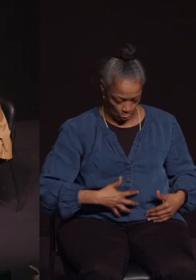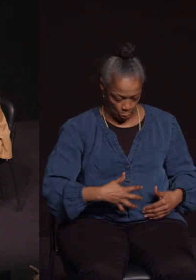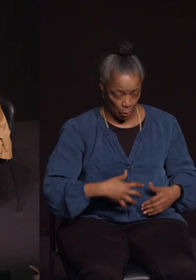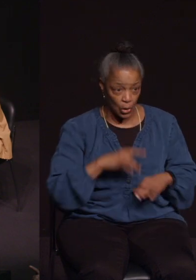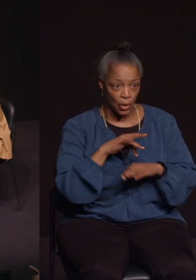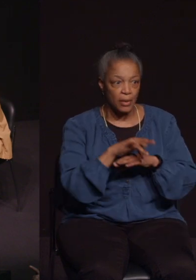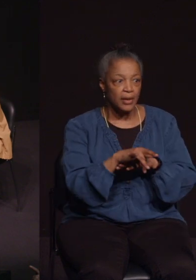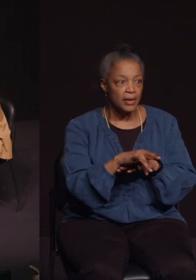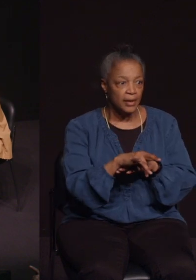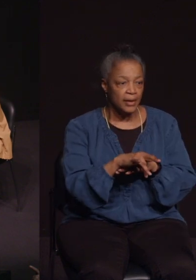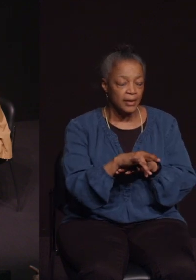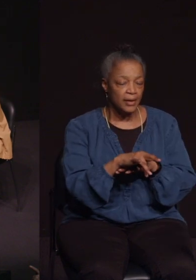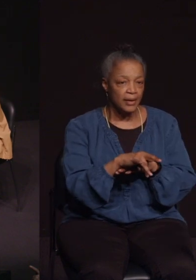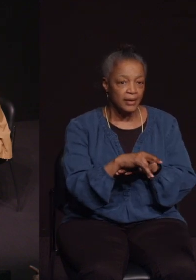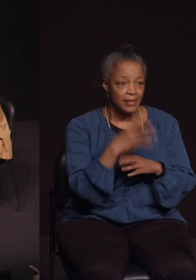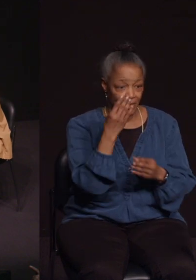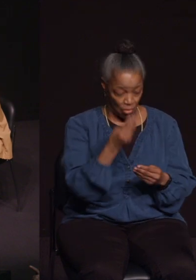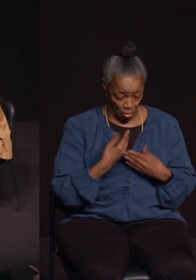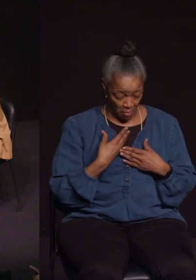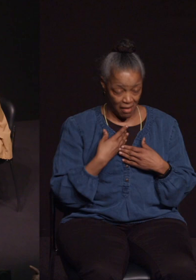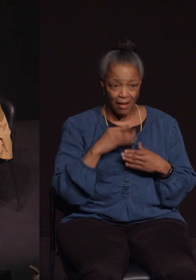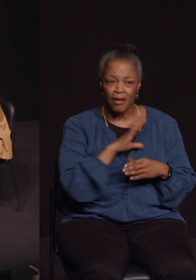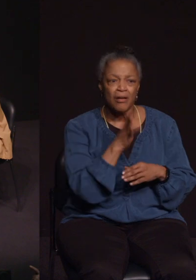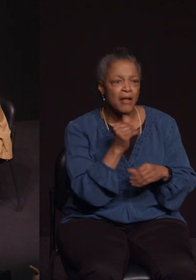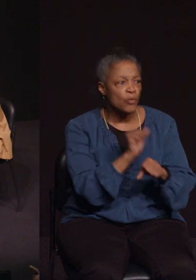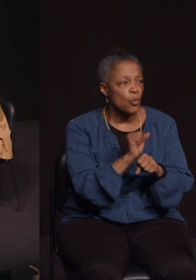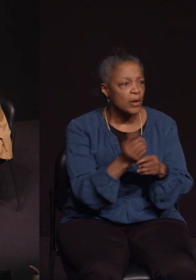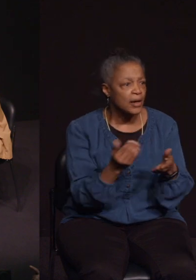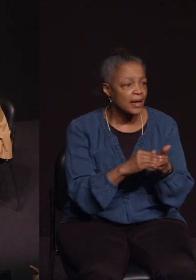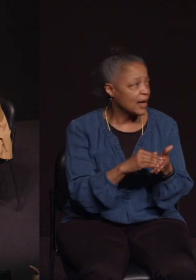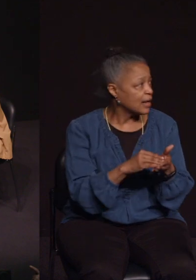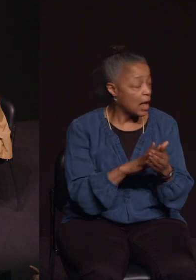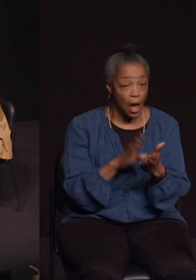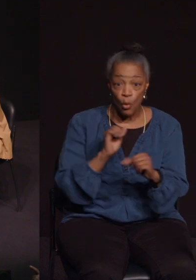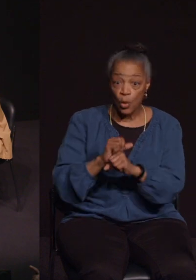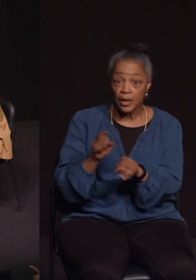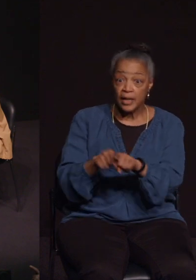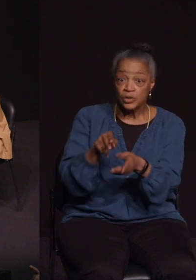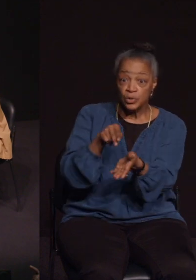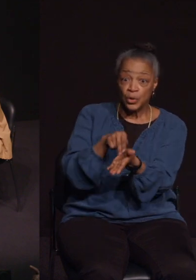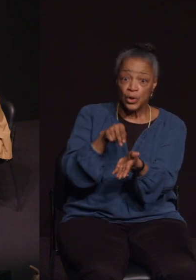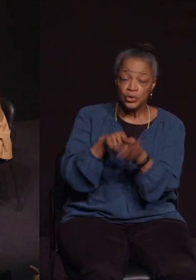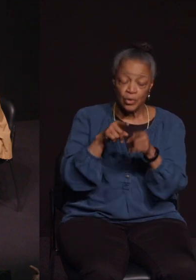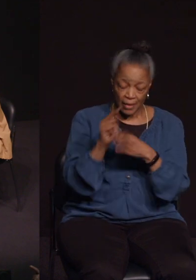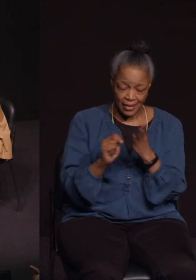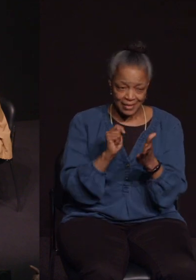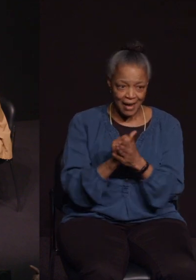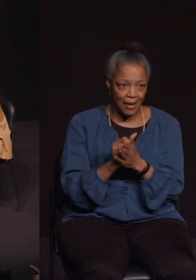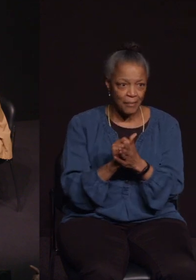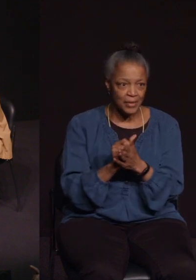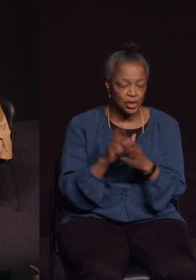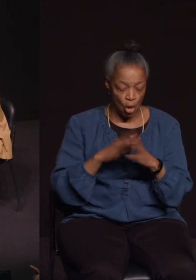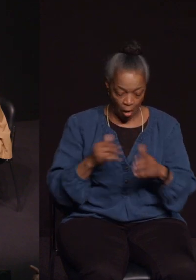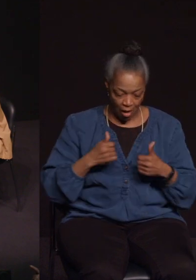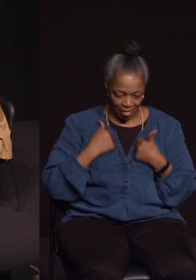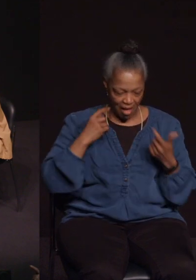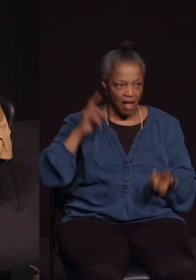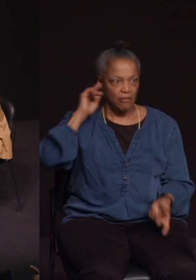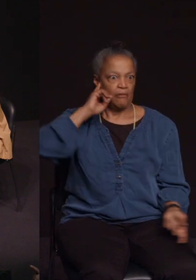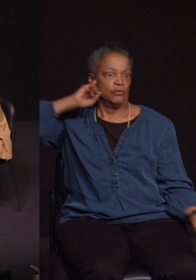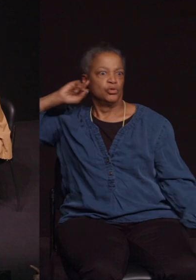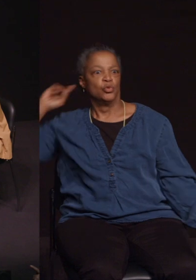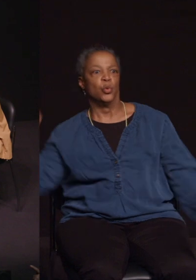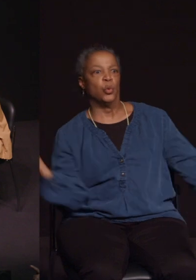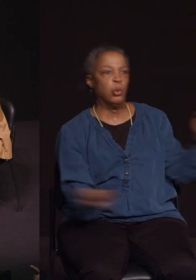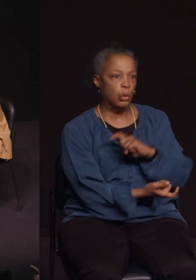they told me that I could never work again, and I was a nurse at the time. So our life completely got turned upside